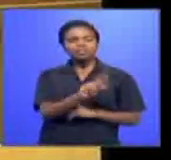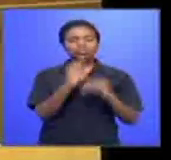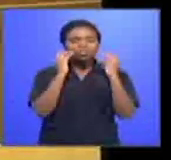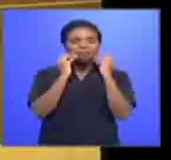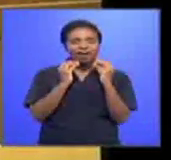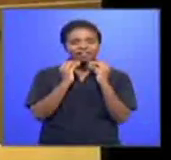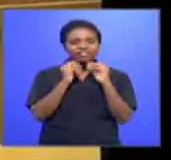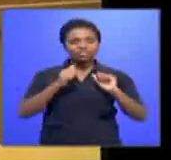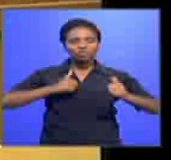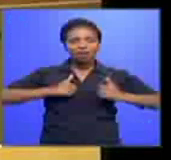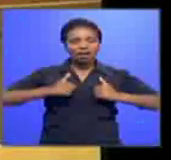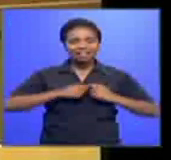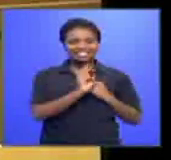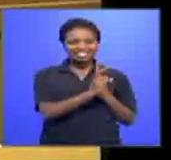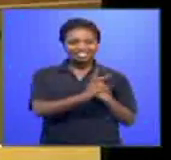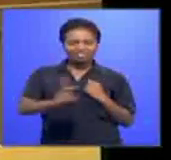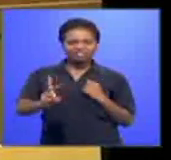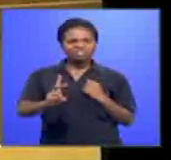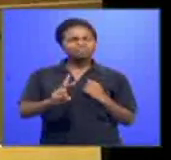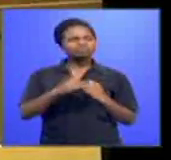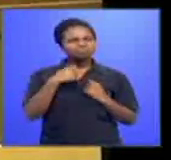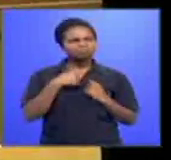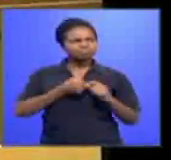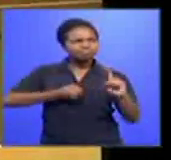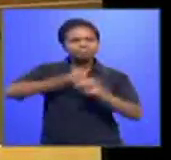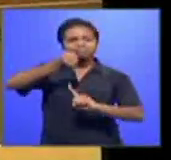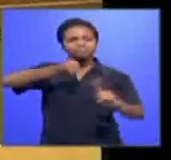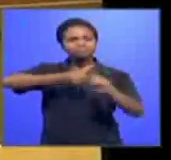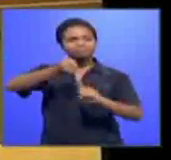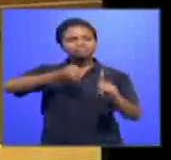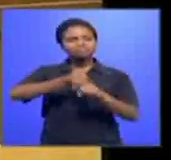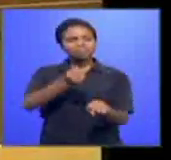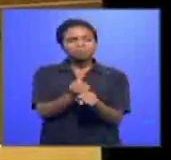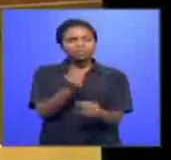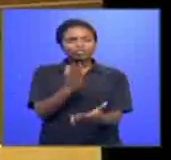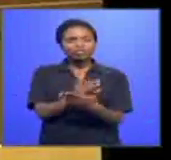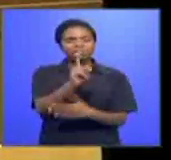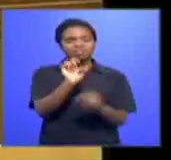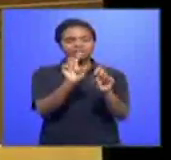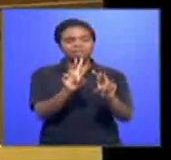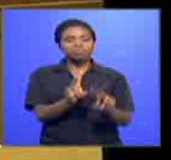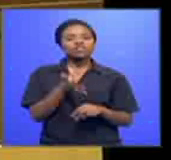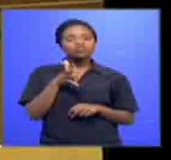to continue their march towards lasting peace for the sake of their people.